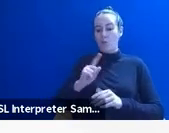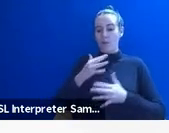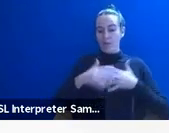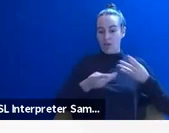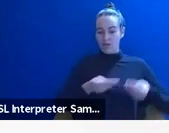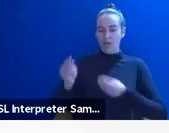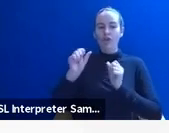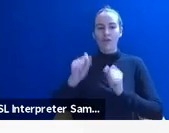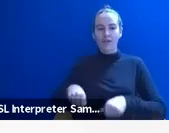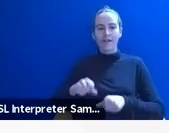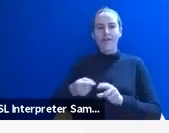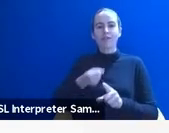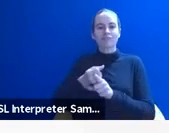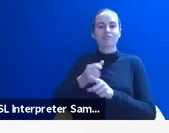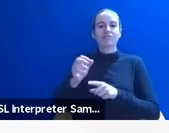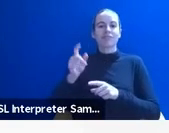function in the inner ear.